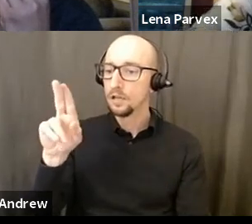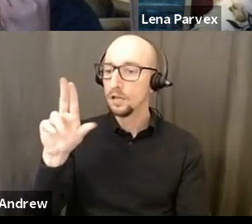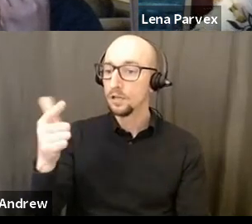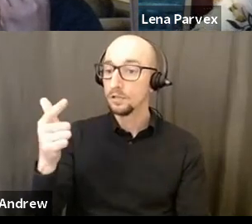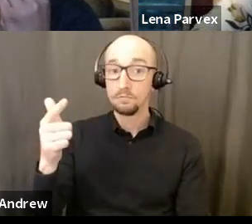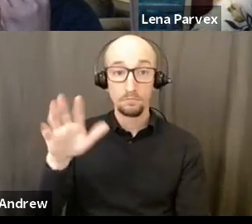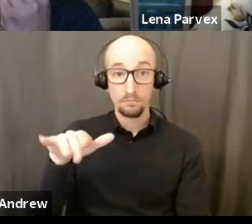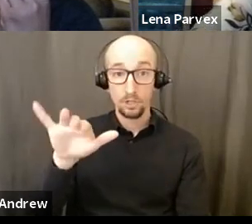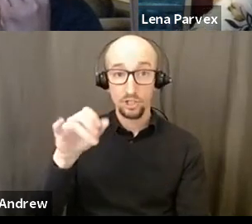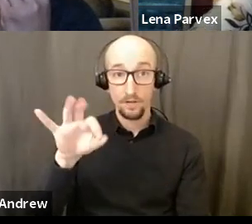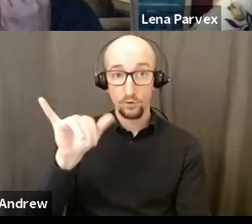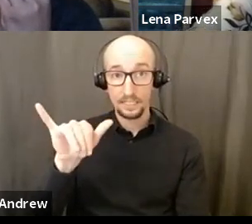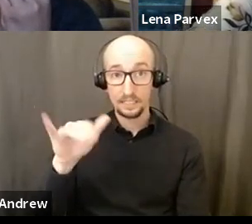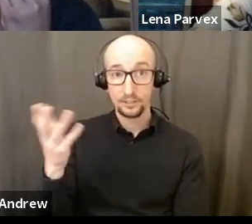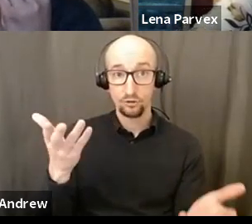Jeffrey.